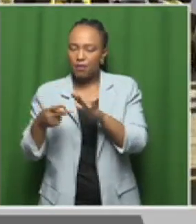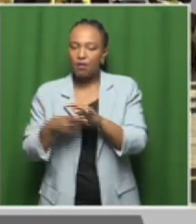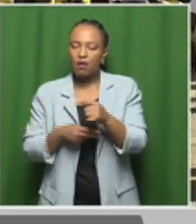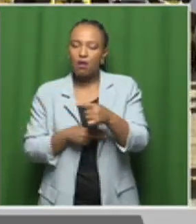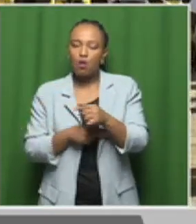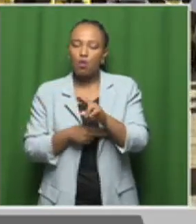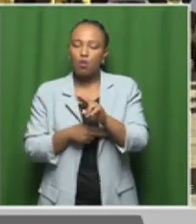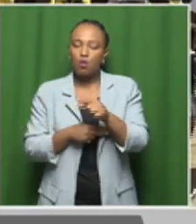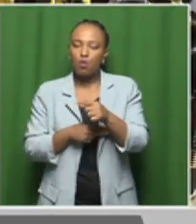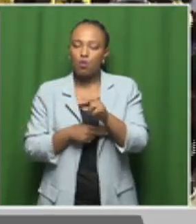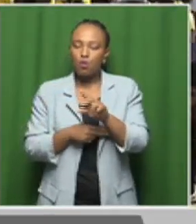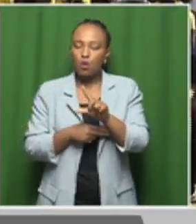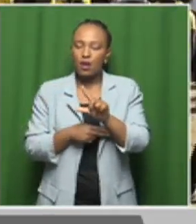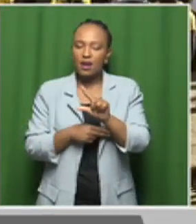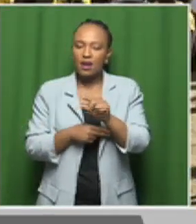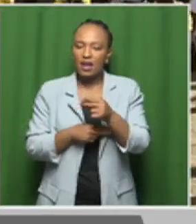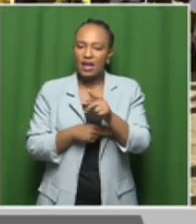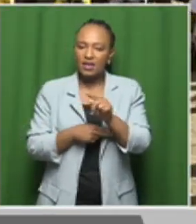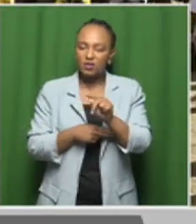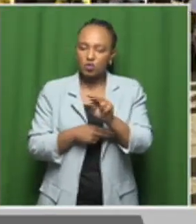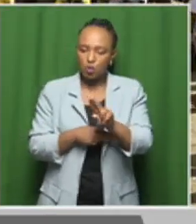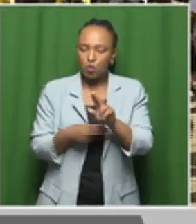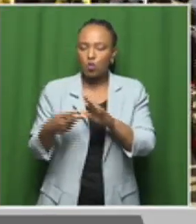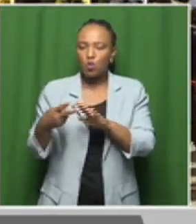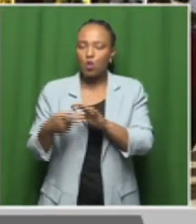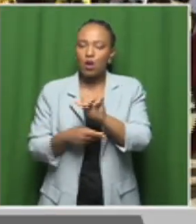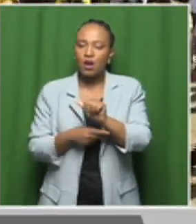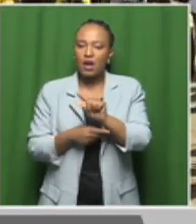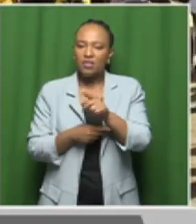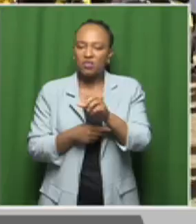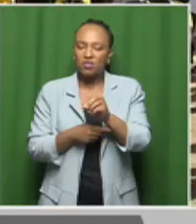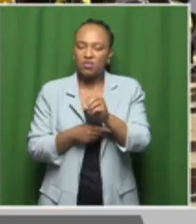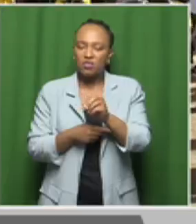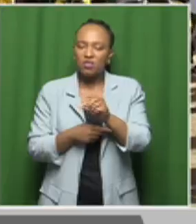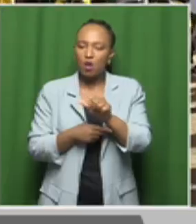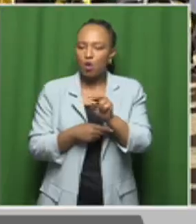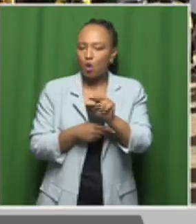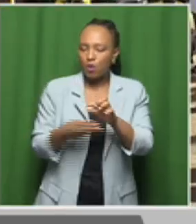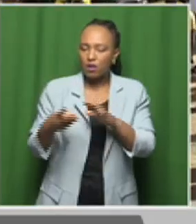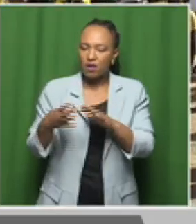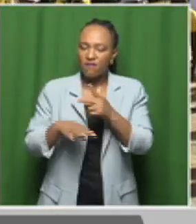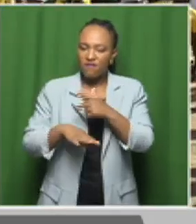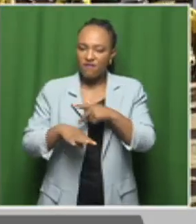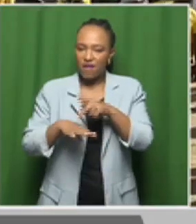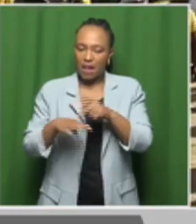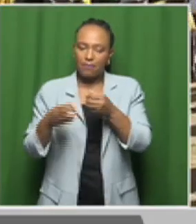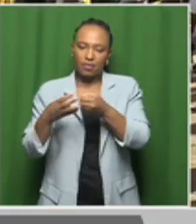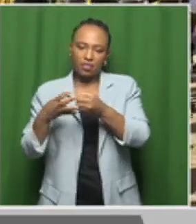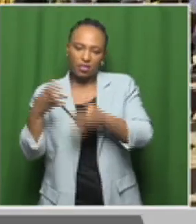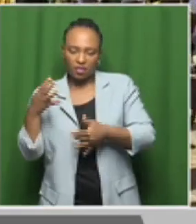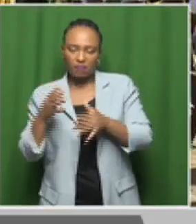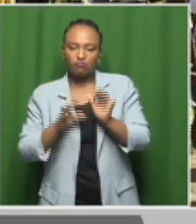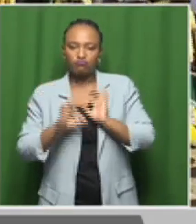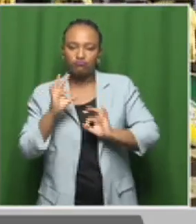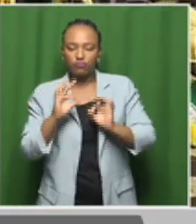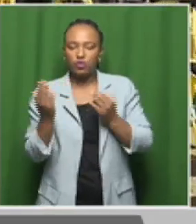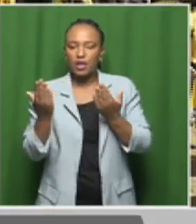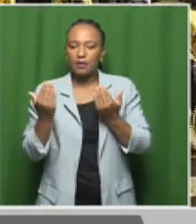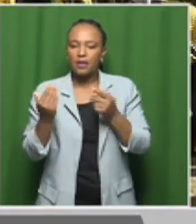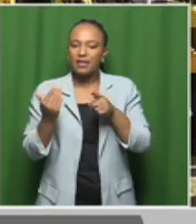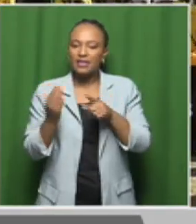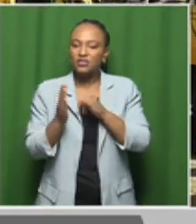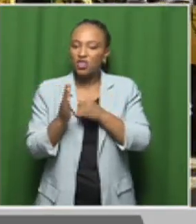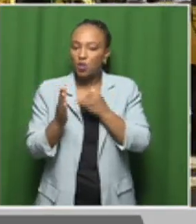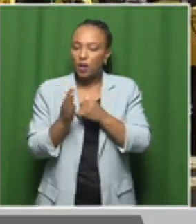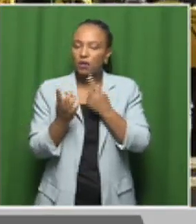Plain, Athlone, and many other parts of this Western Cape that they can anticipate from the January 8th statement of